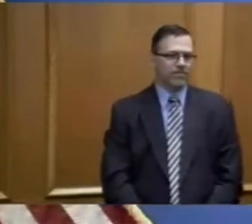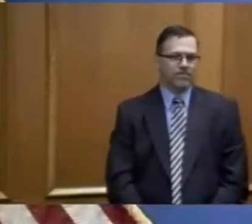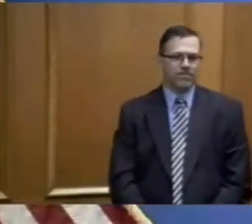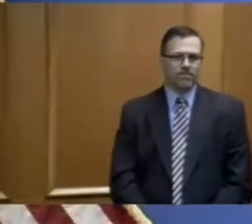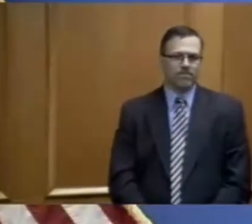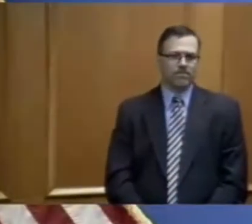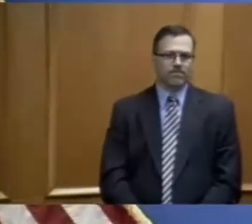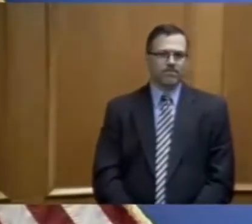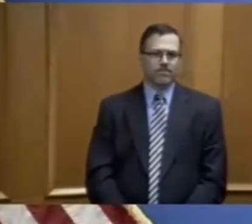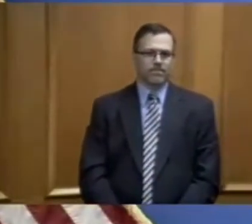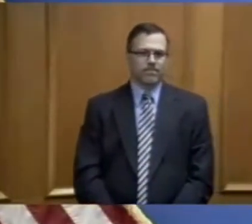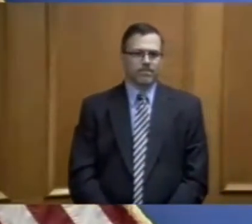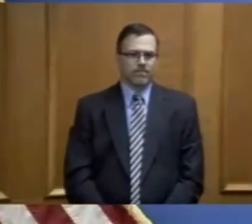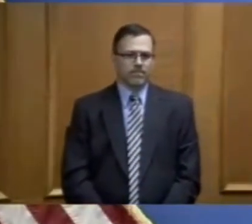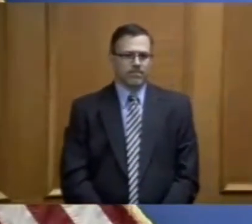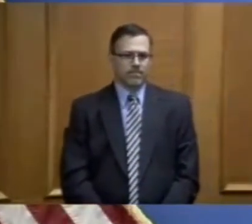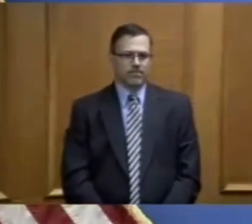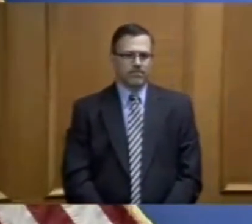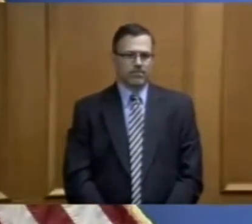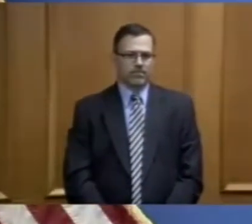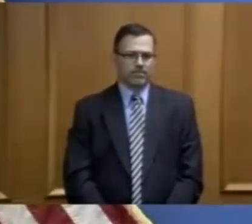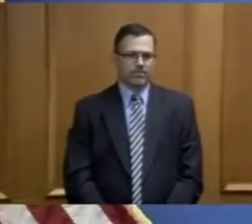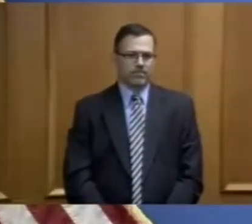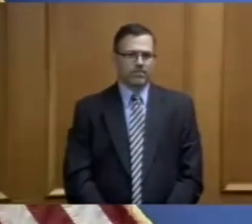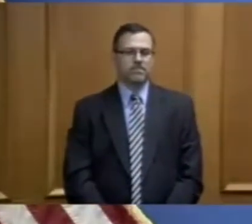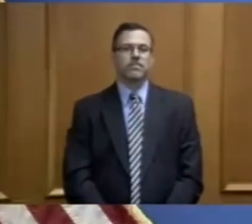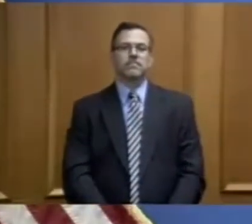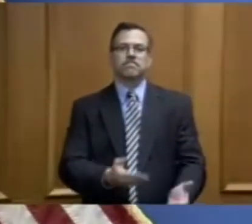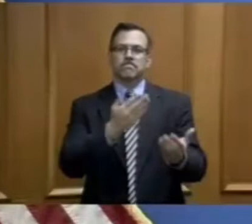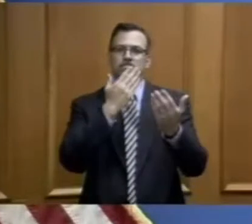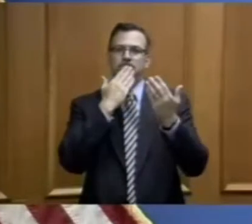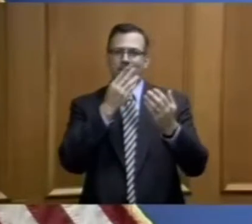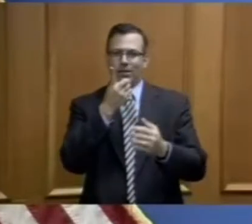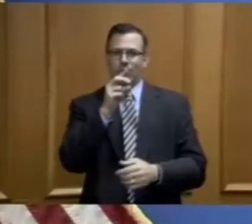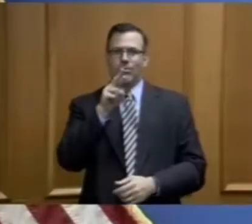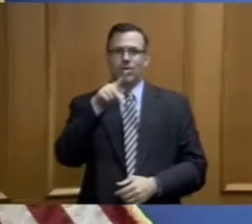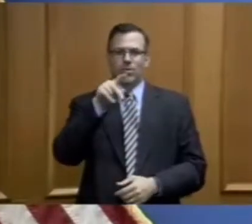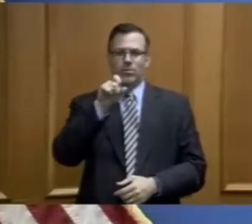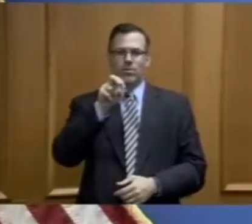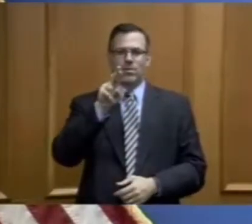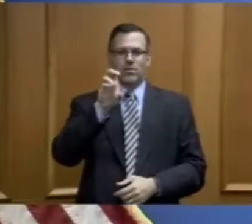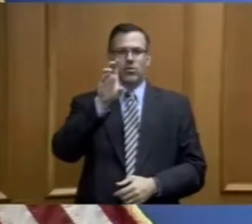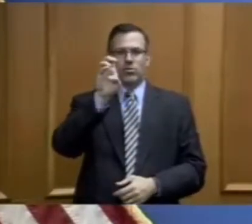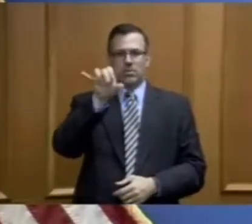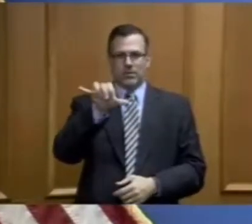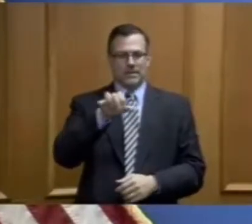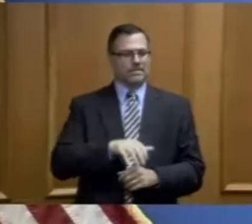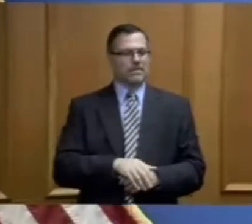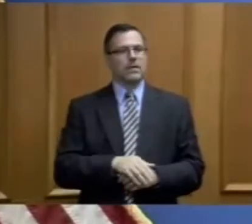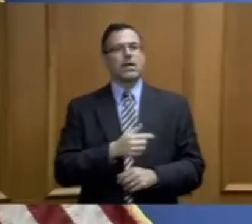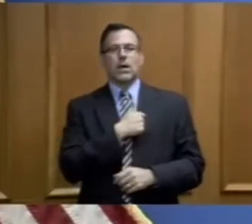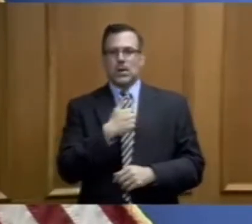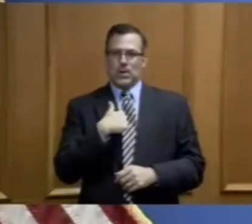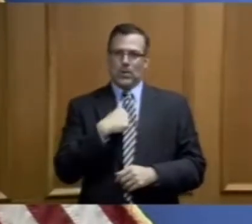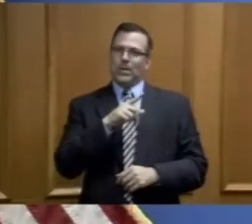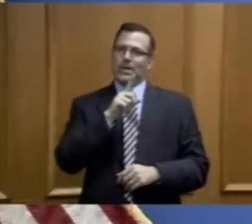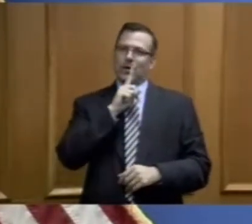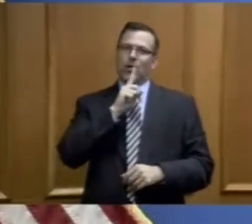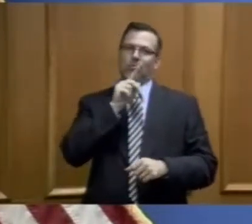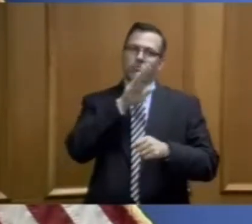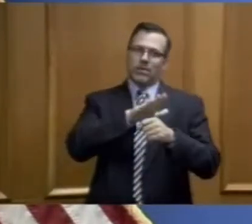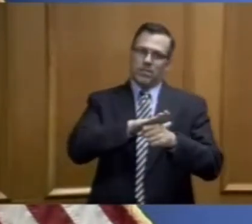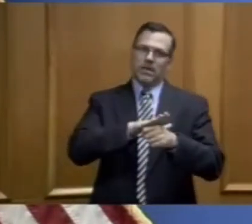Thank you, Dr. Piercy. And we just want Tennesseans to know that we're committed and continue to be committed to the most